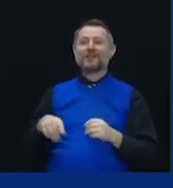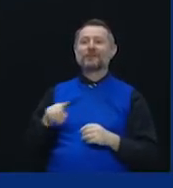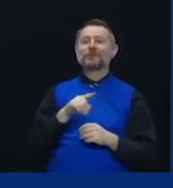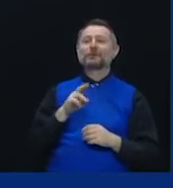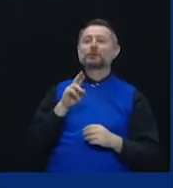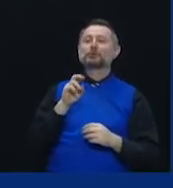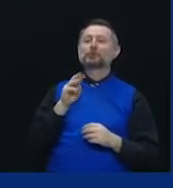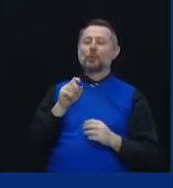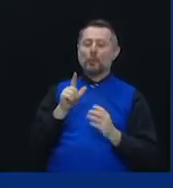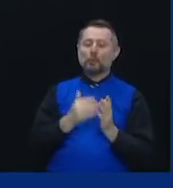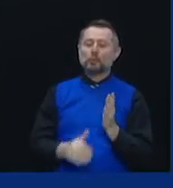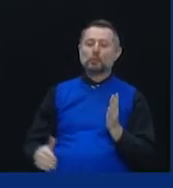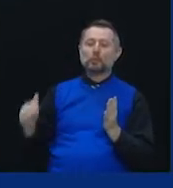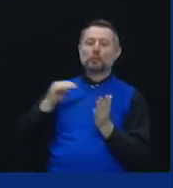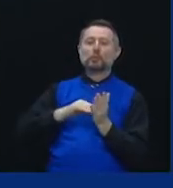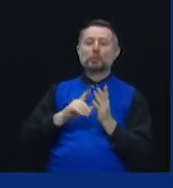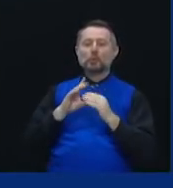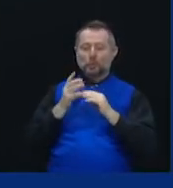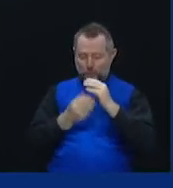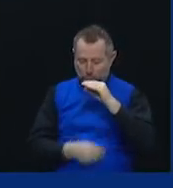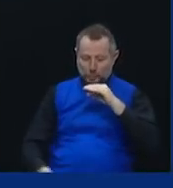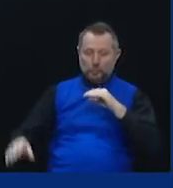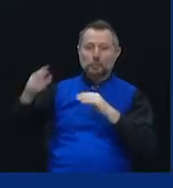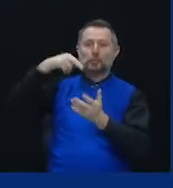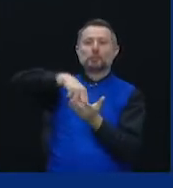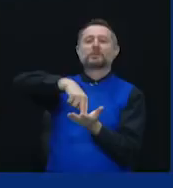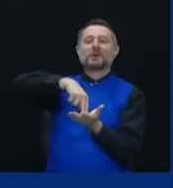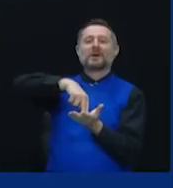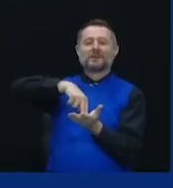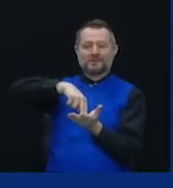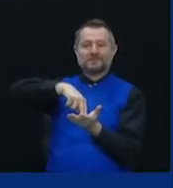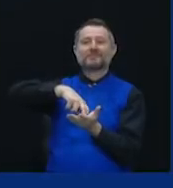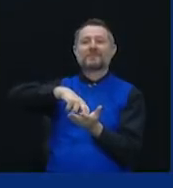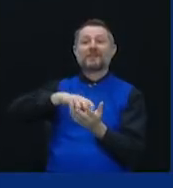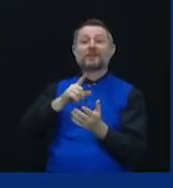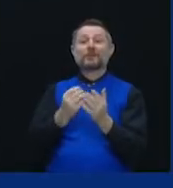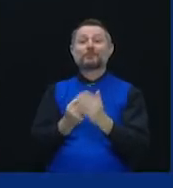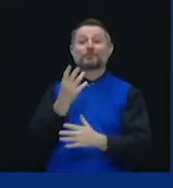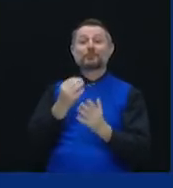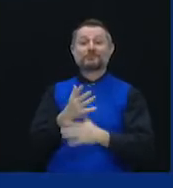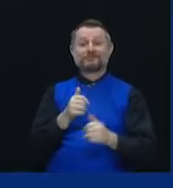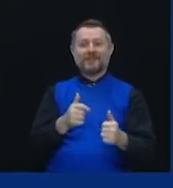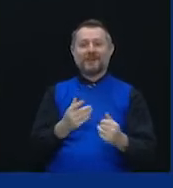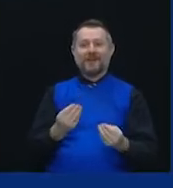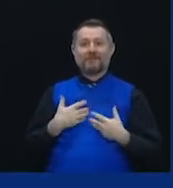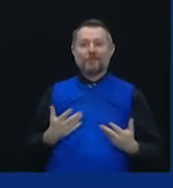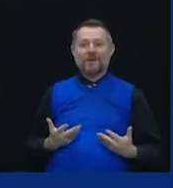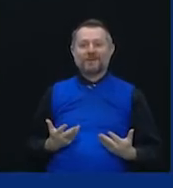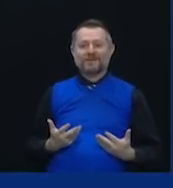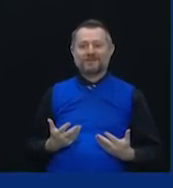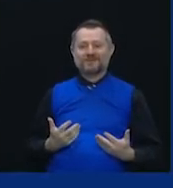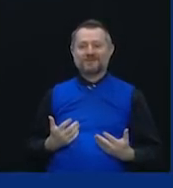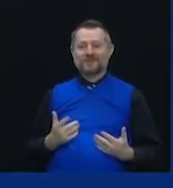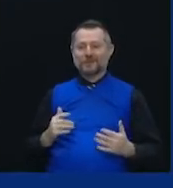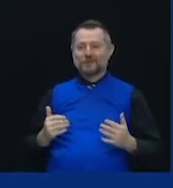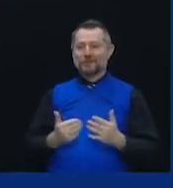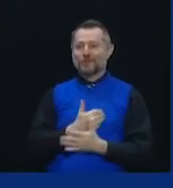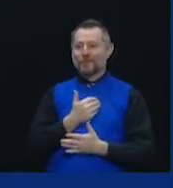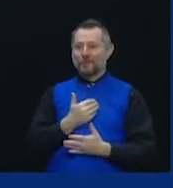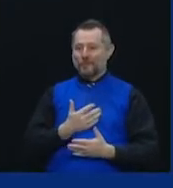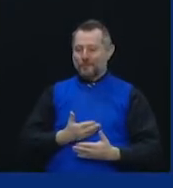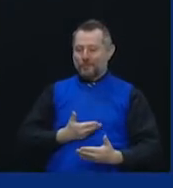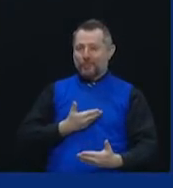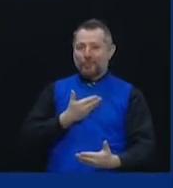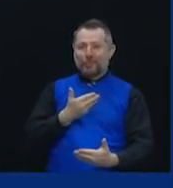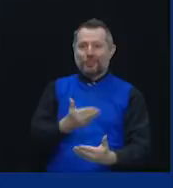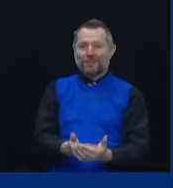Spring brings new hope. Spring brings rebirth. The coldness, the